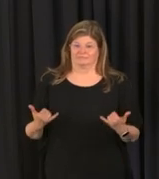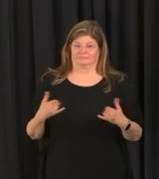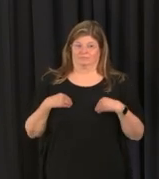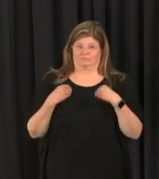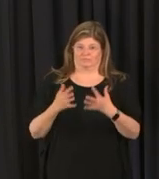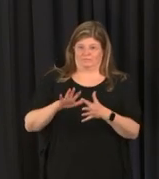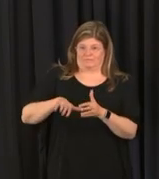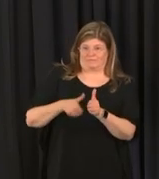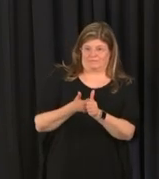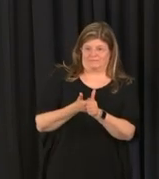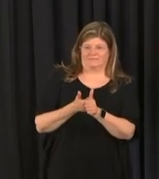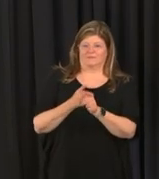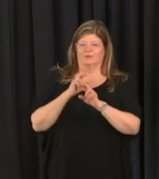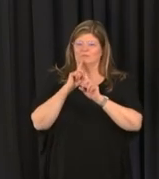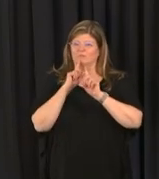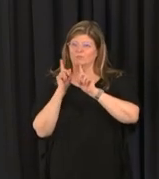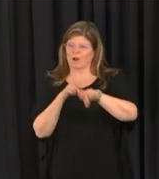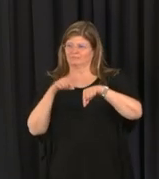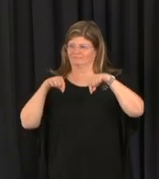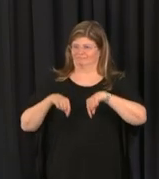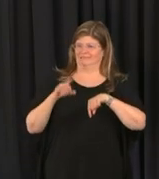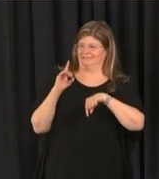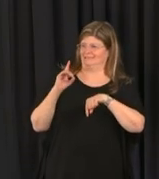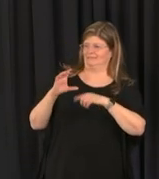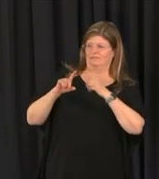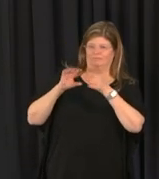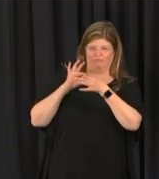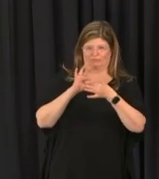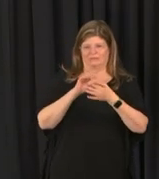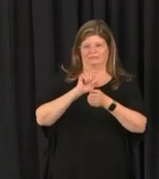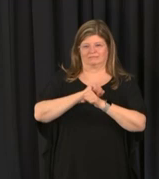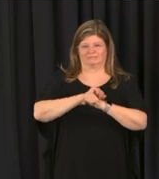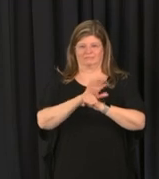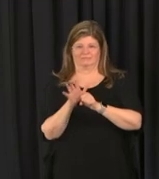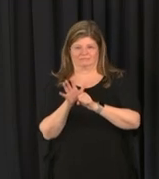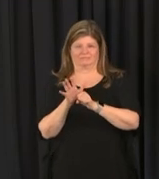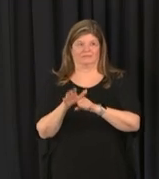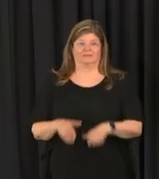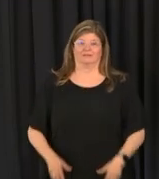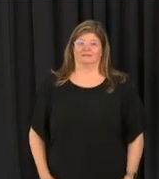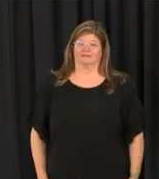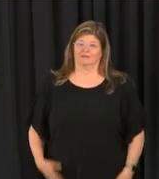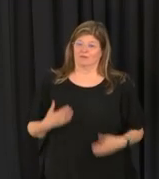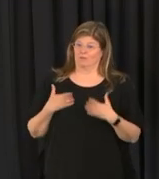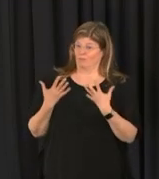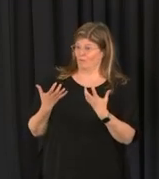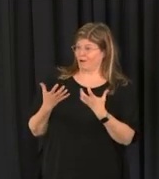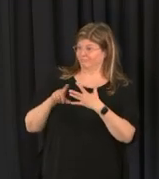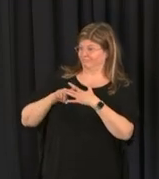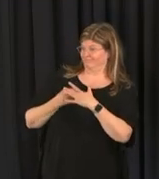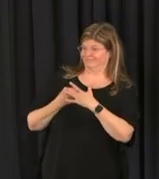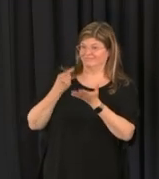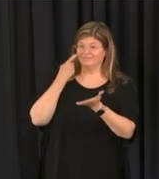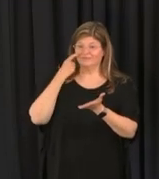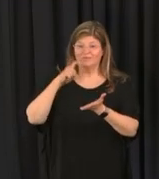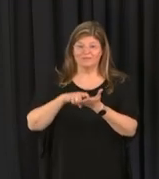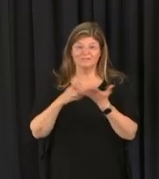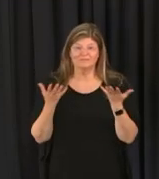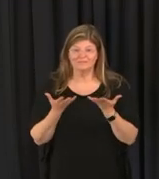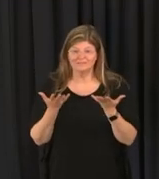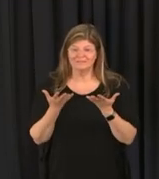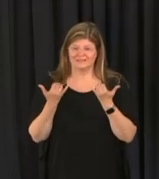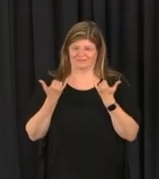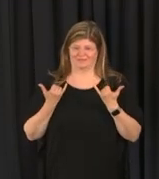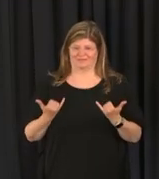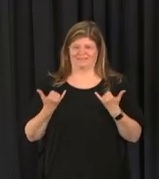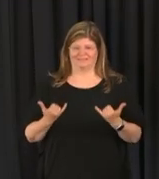district's response to COVID-19. I want to start by acknowledging that